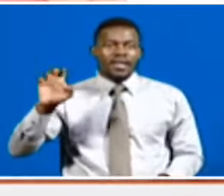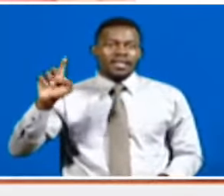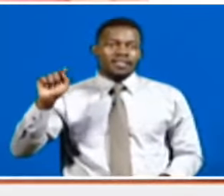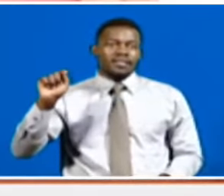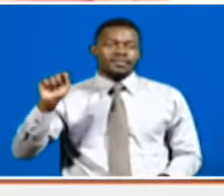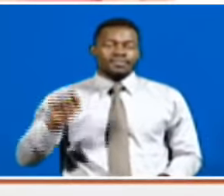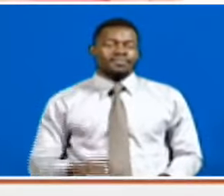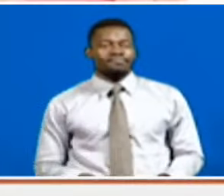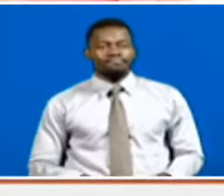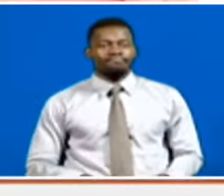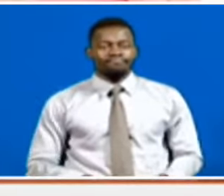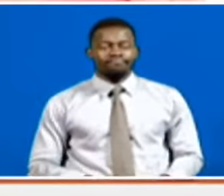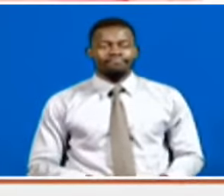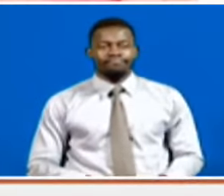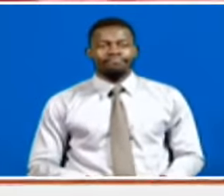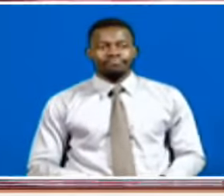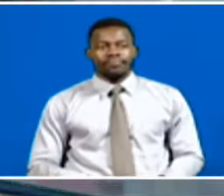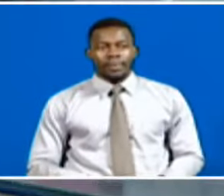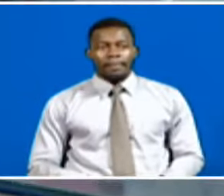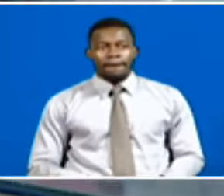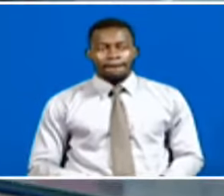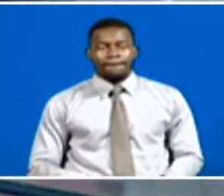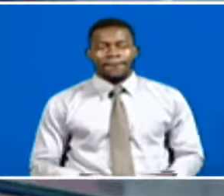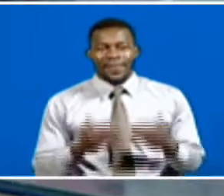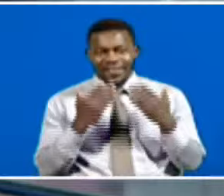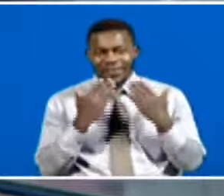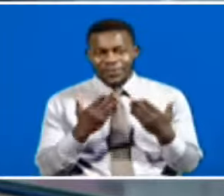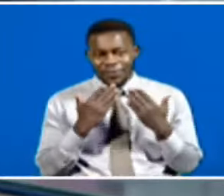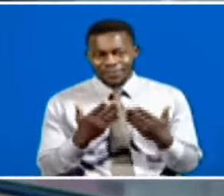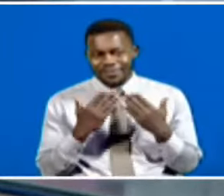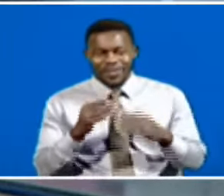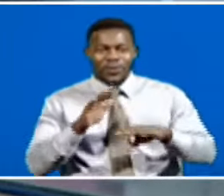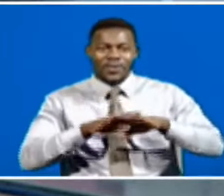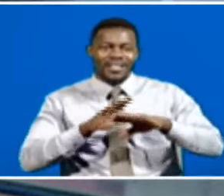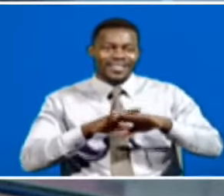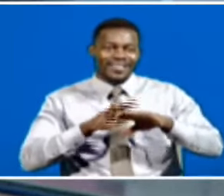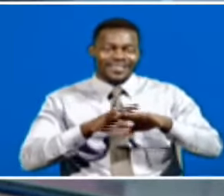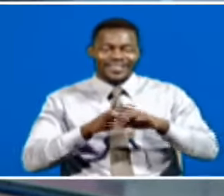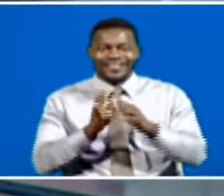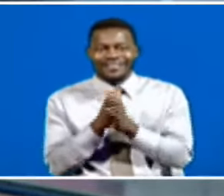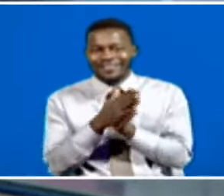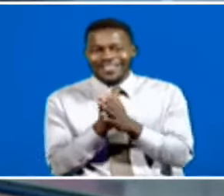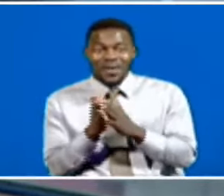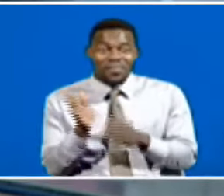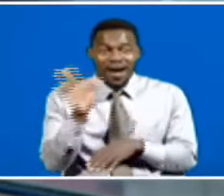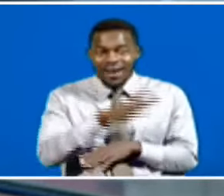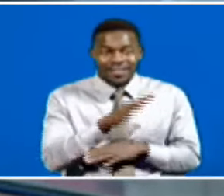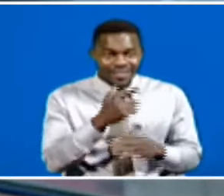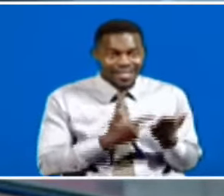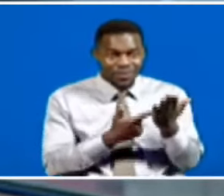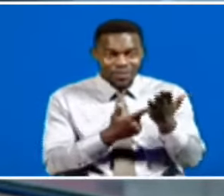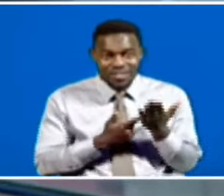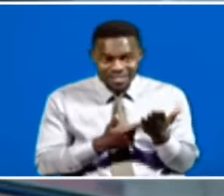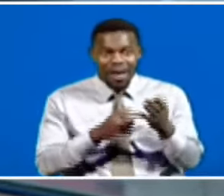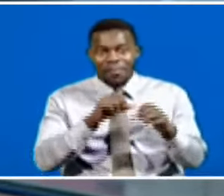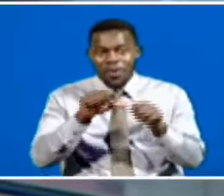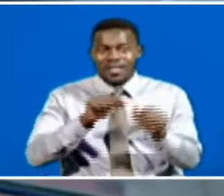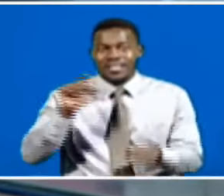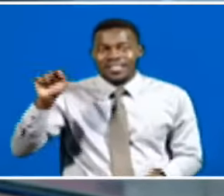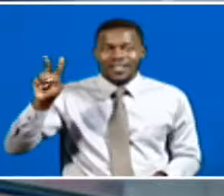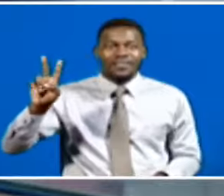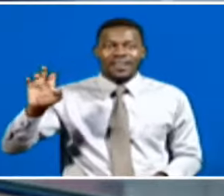Shadrach Mitty, KTN News. Thank you, Shadrach Mitty, for that report. And we come back to our conversations on matters to do with TVET.